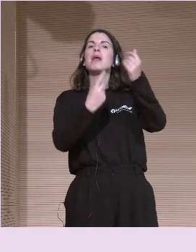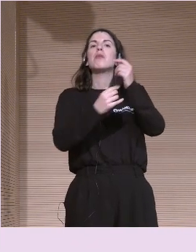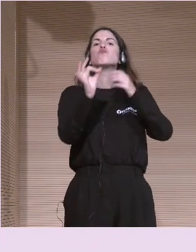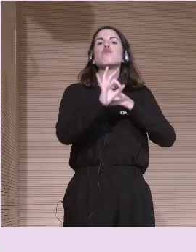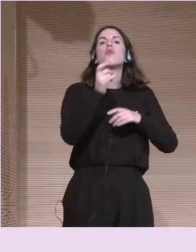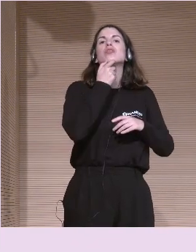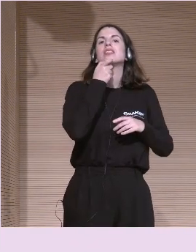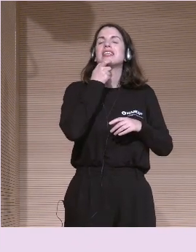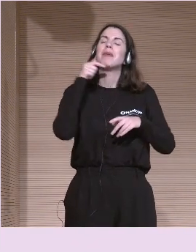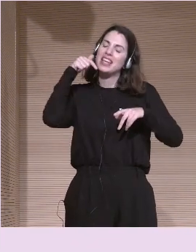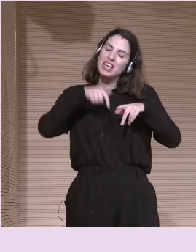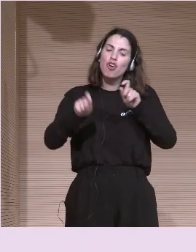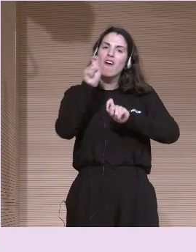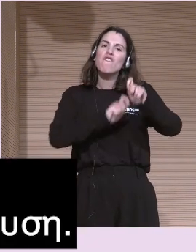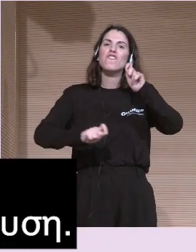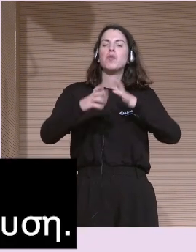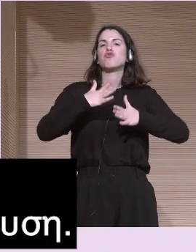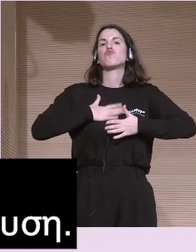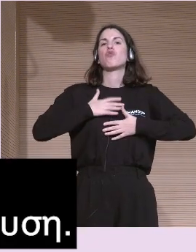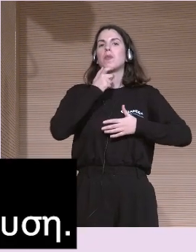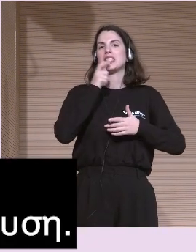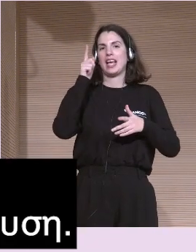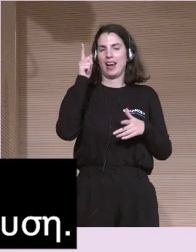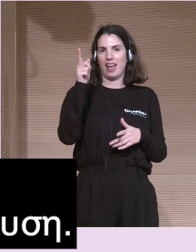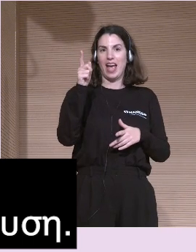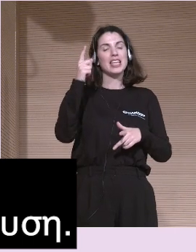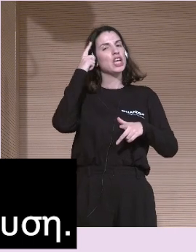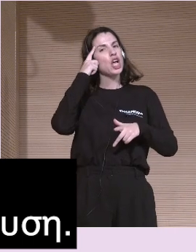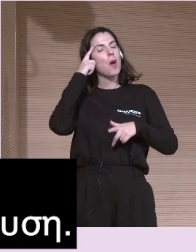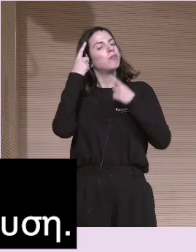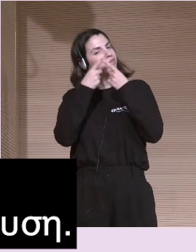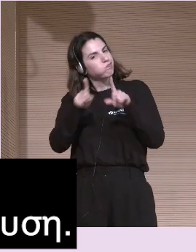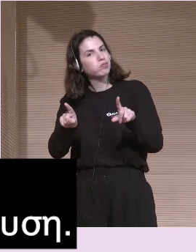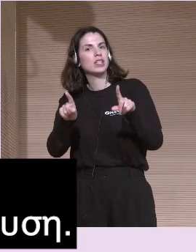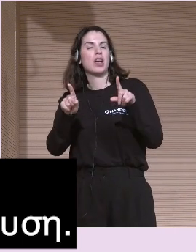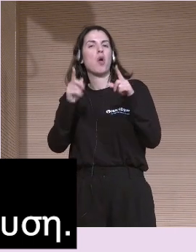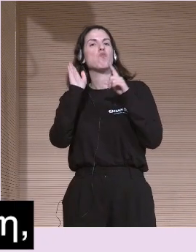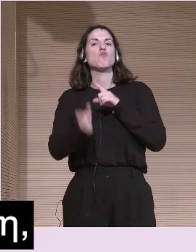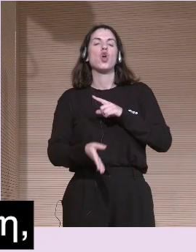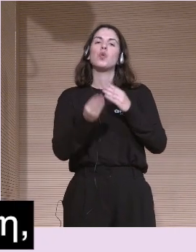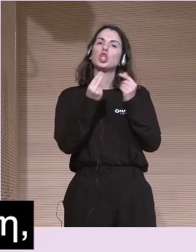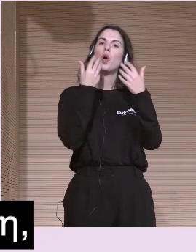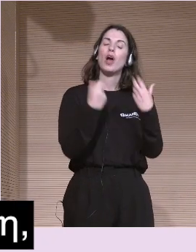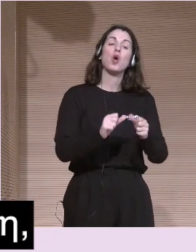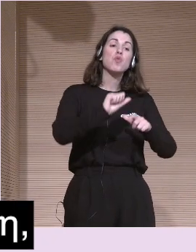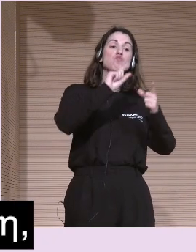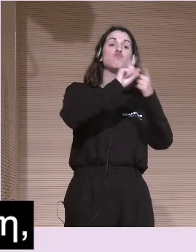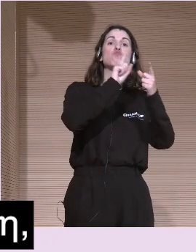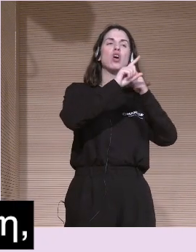make a difference in 3 ways, principally. I think we can do something to contribute to a better conversation about migration. Migration is obviously a